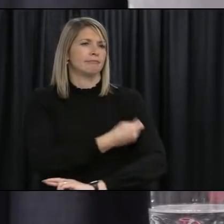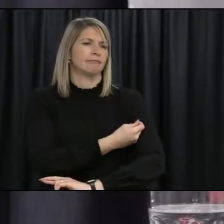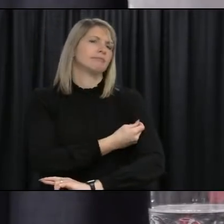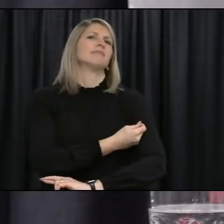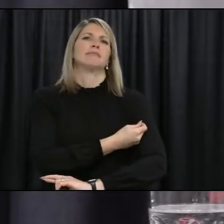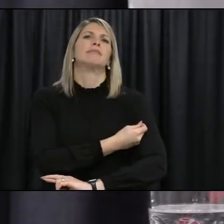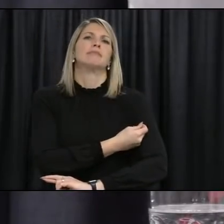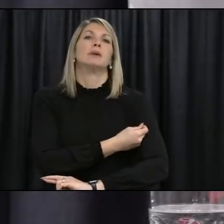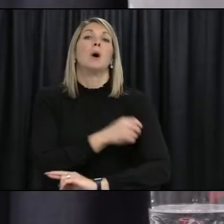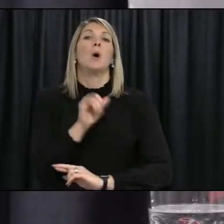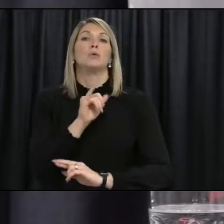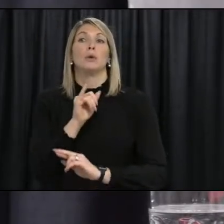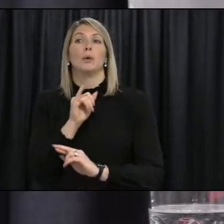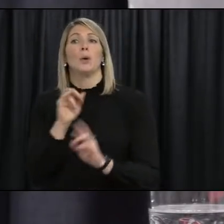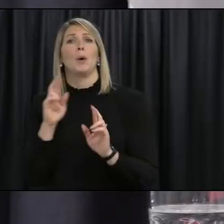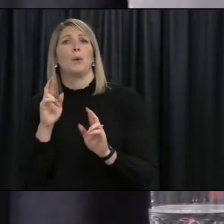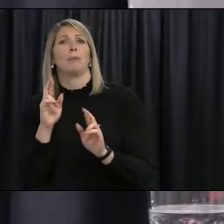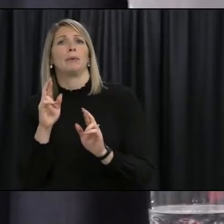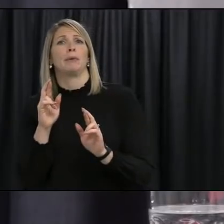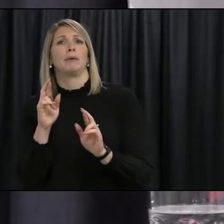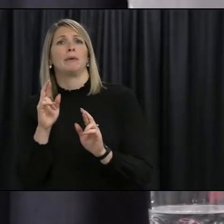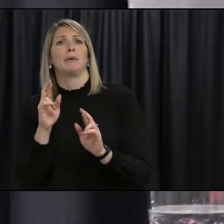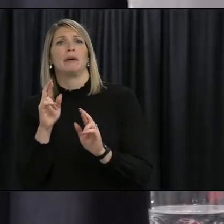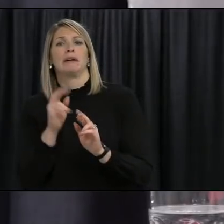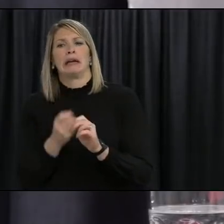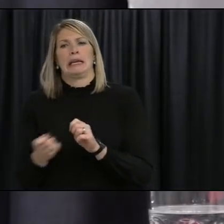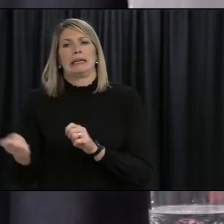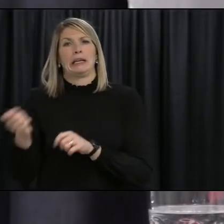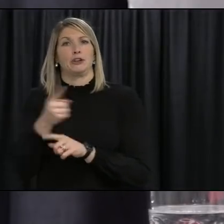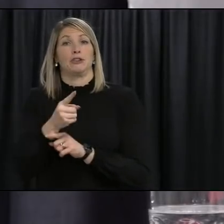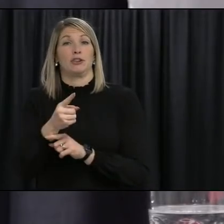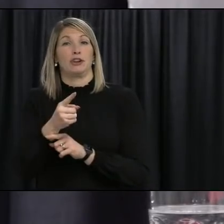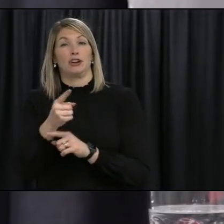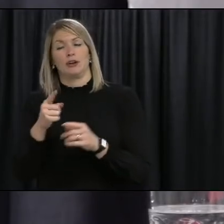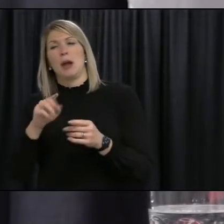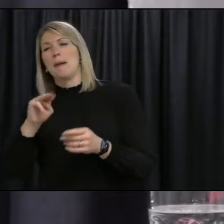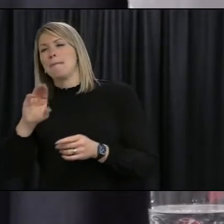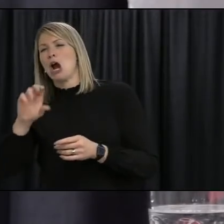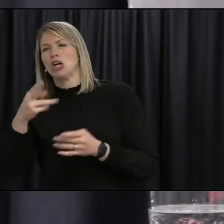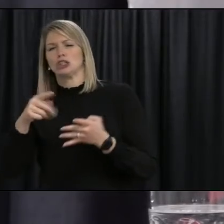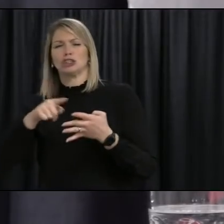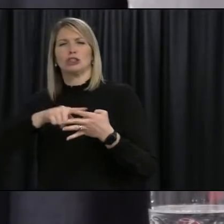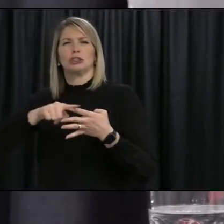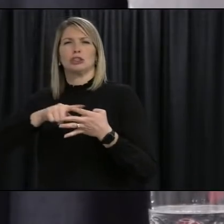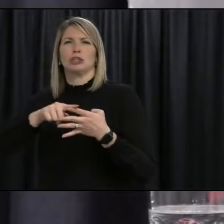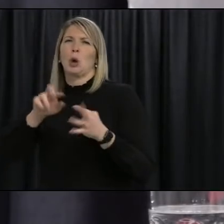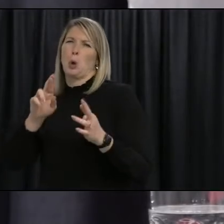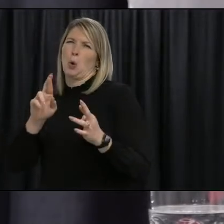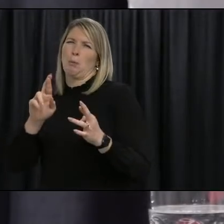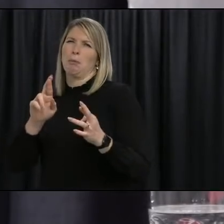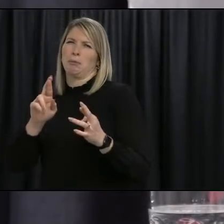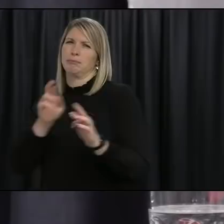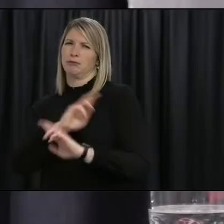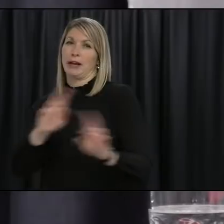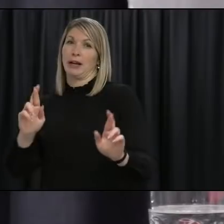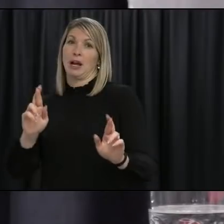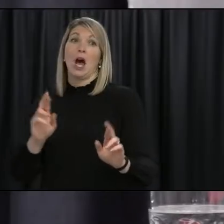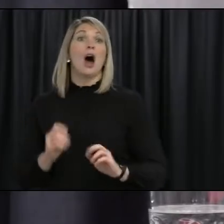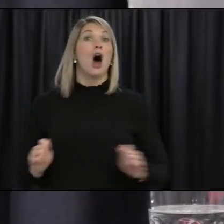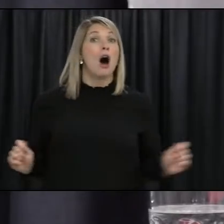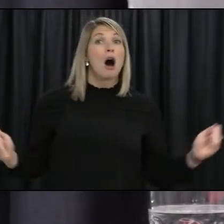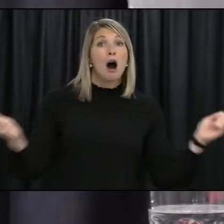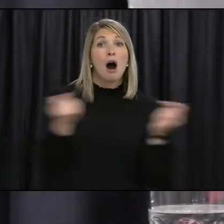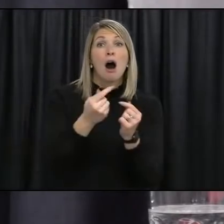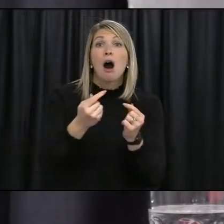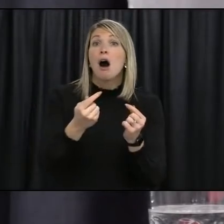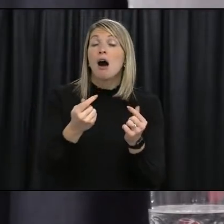out hopefully at the end of the first quarter next year. Again, it won't be available immediately for everybody. We will start with